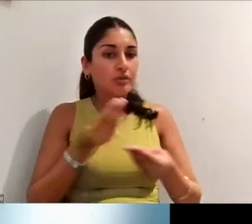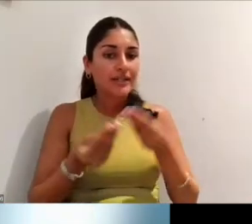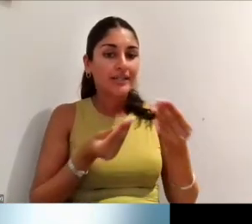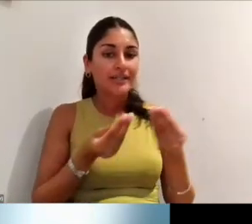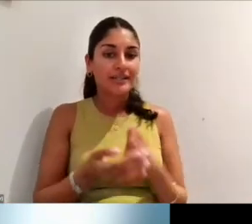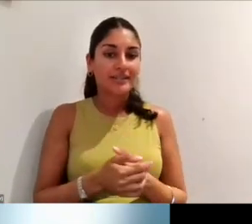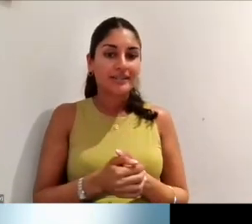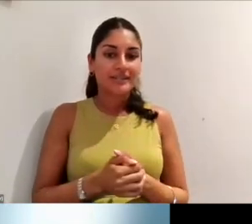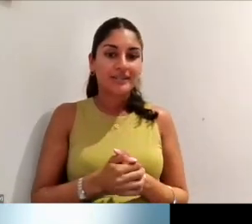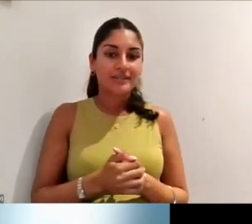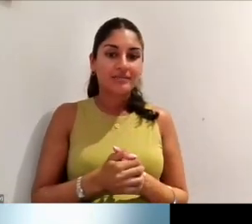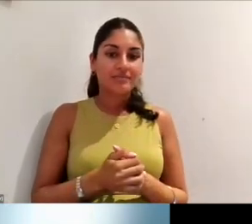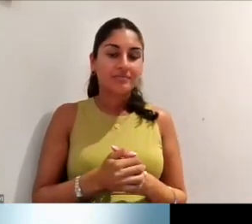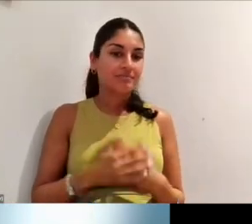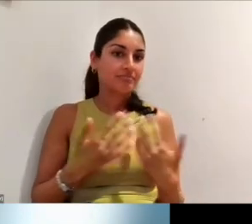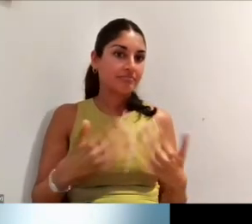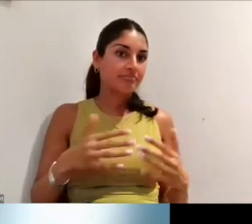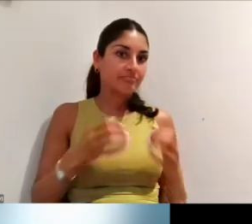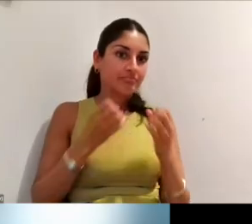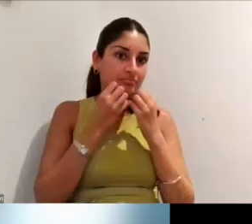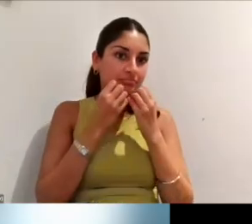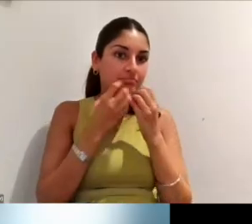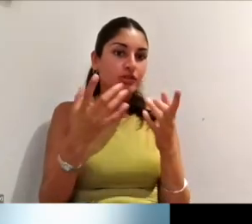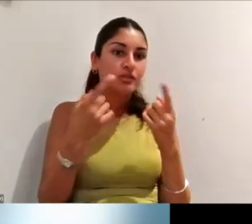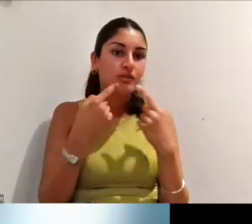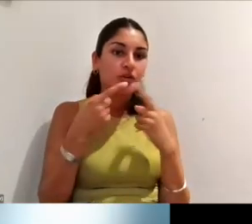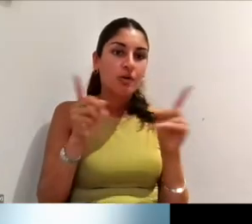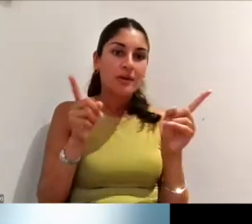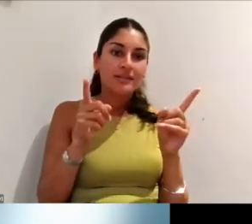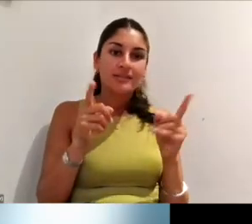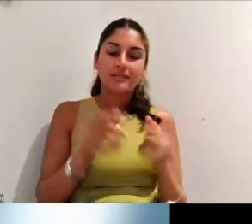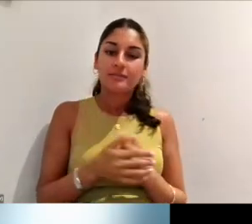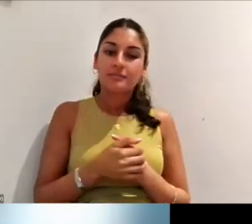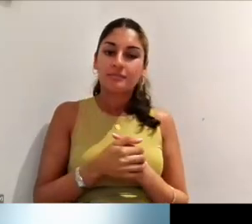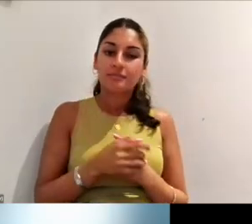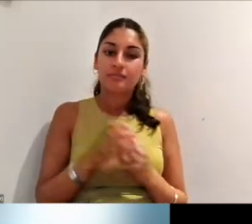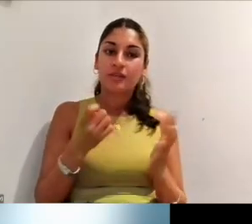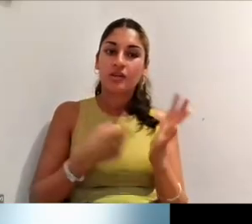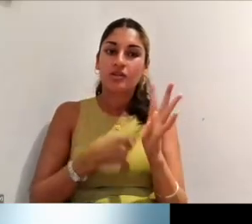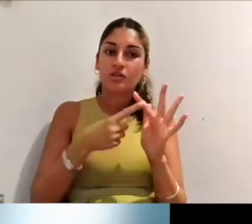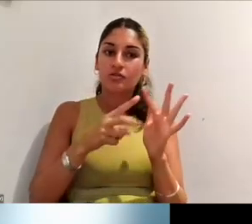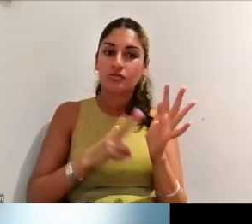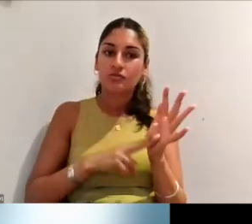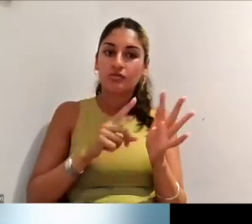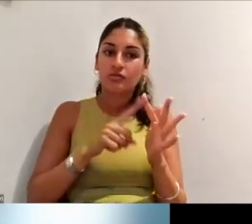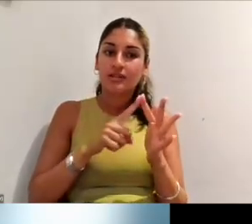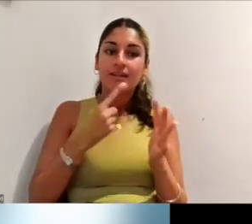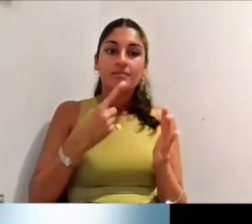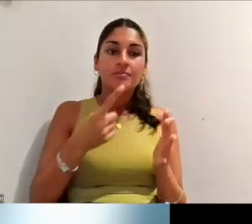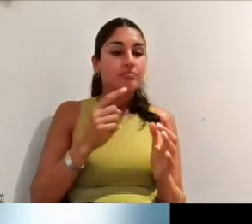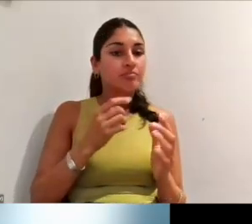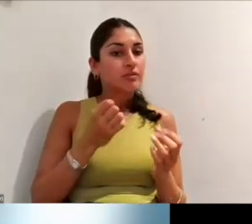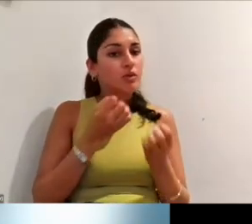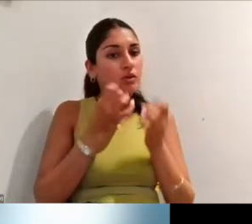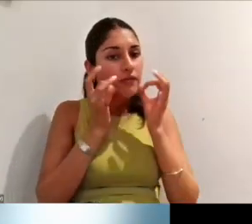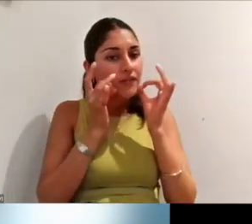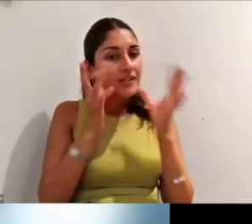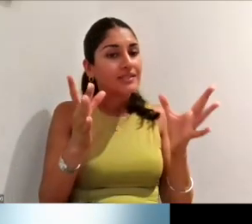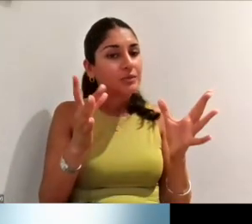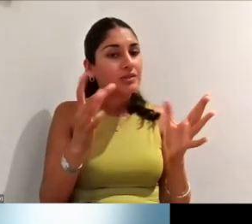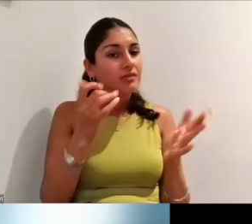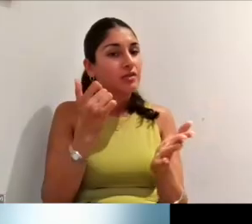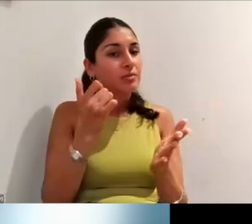amazing amazing comments here. Renee said, a lovely performance, Cooley. Your poetry is interesting